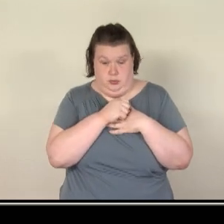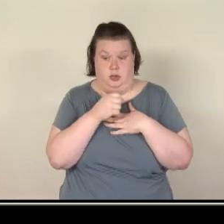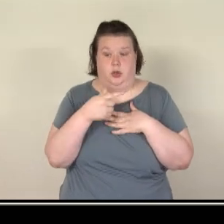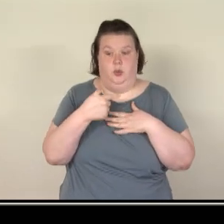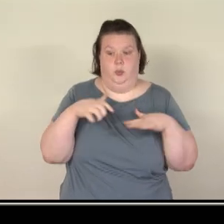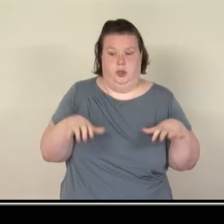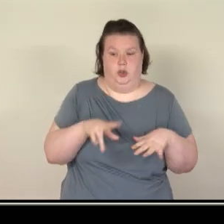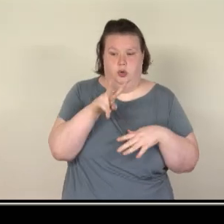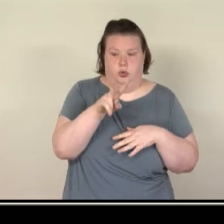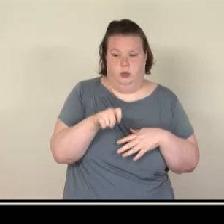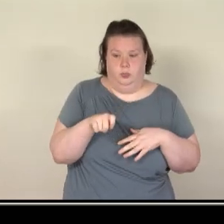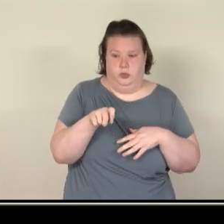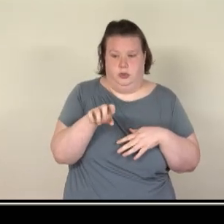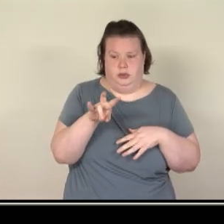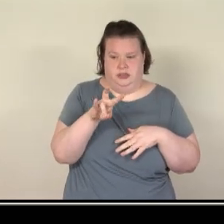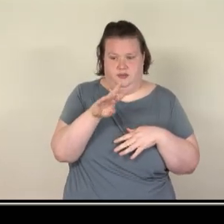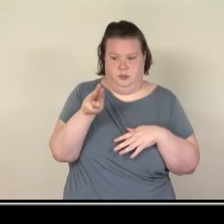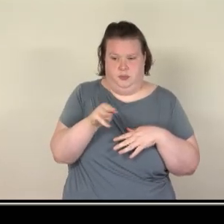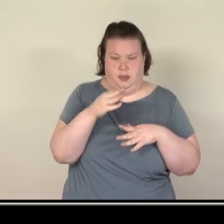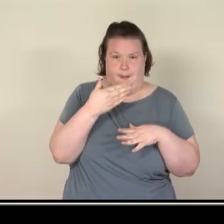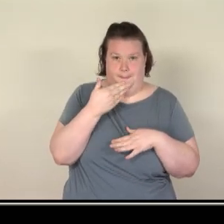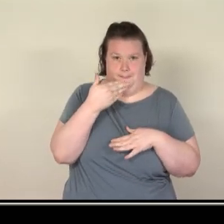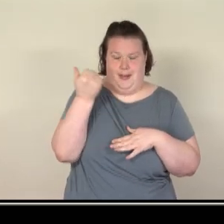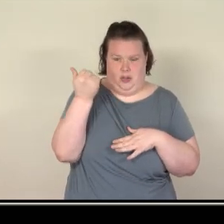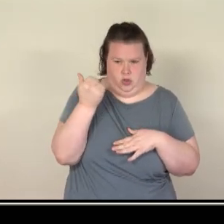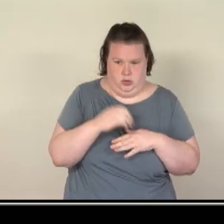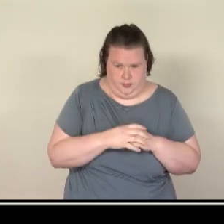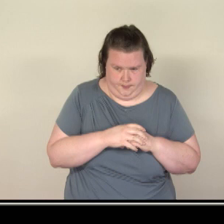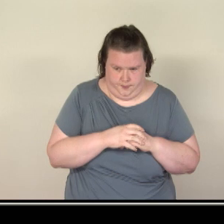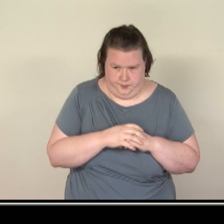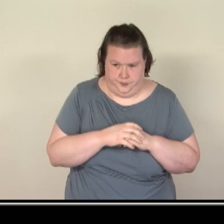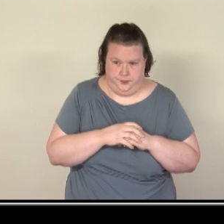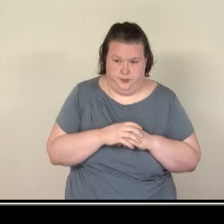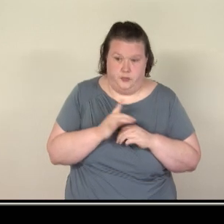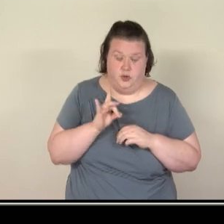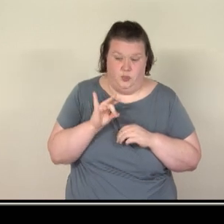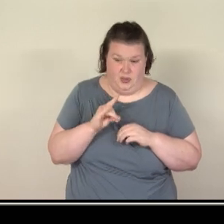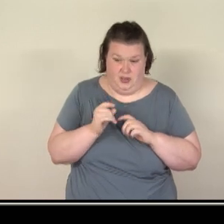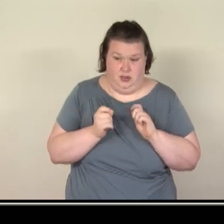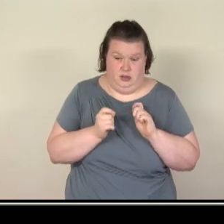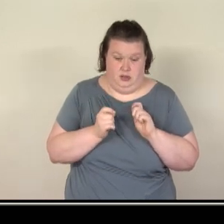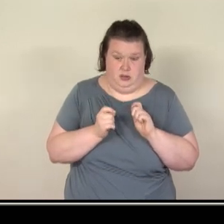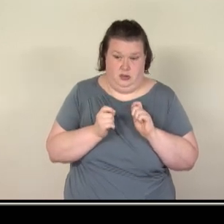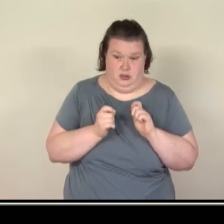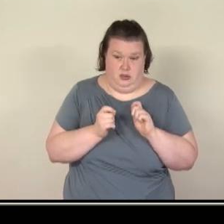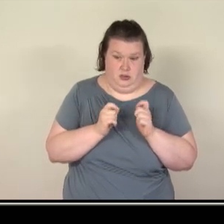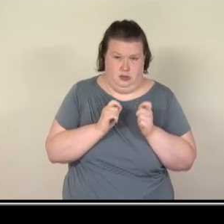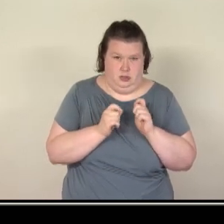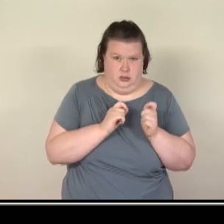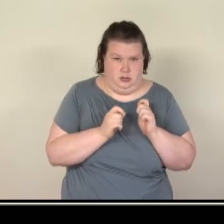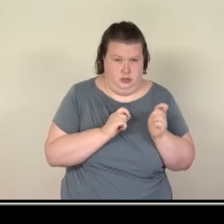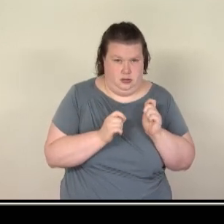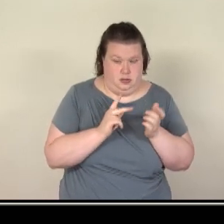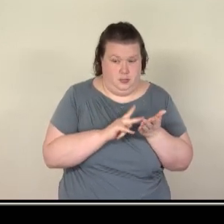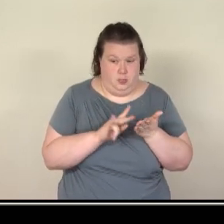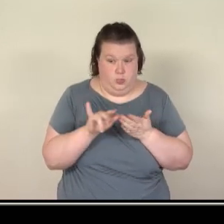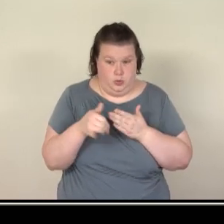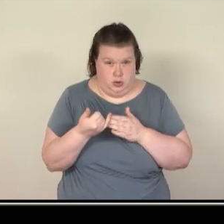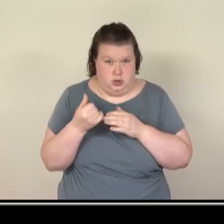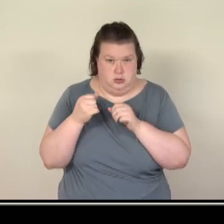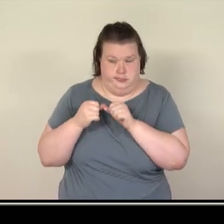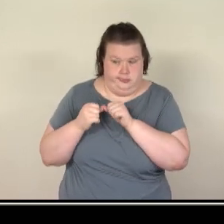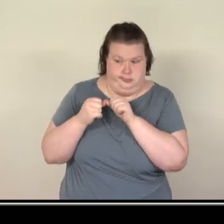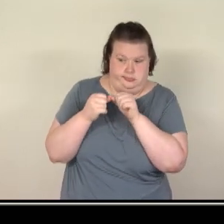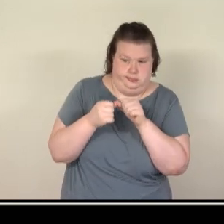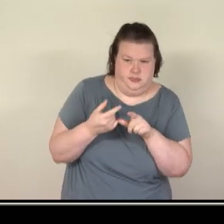budget. That's to say, though, we actually did amend in quite a bit of projects that were continuing from